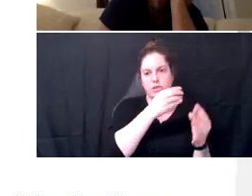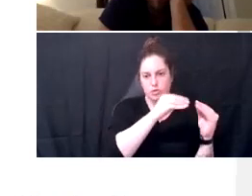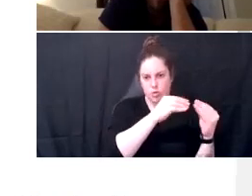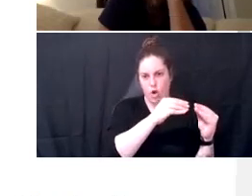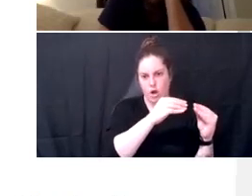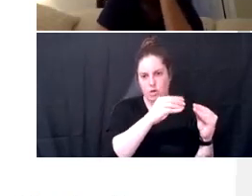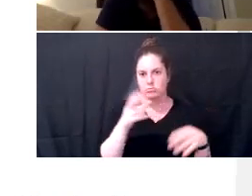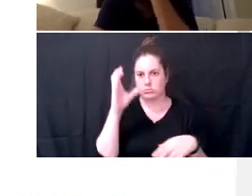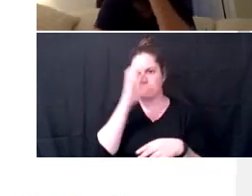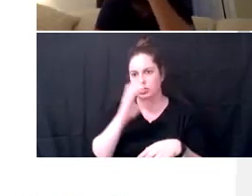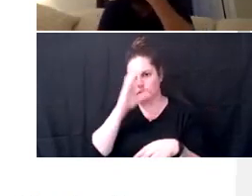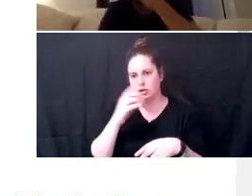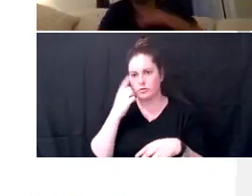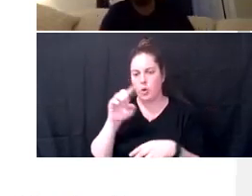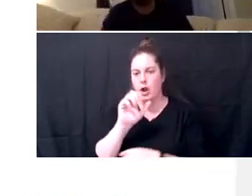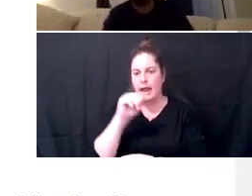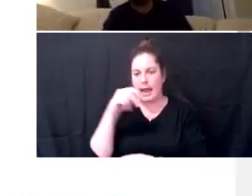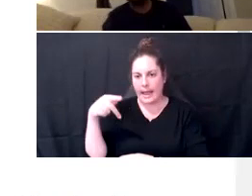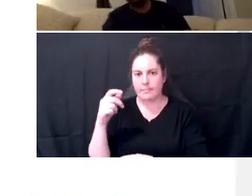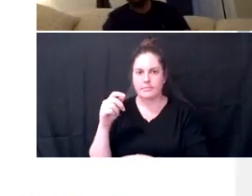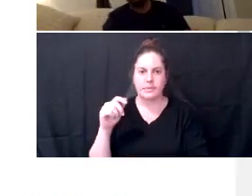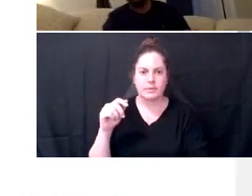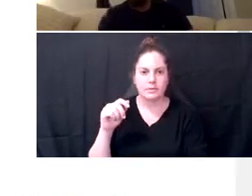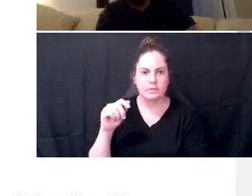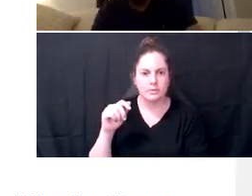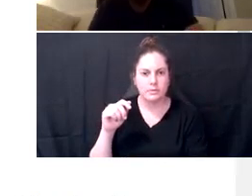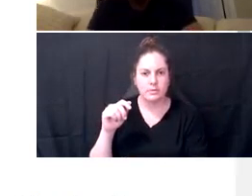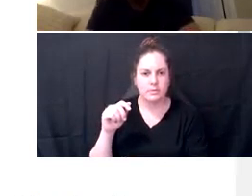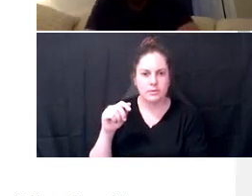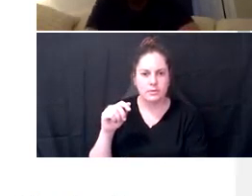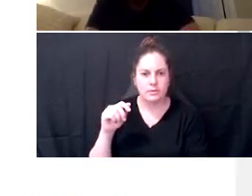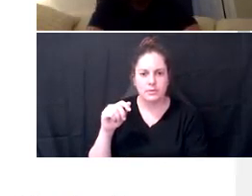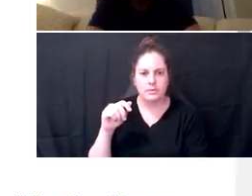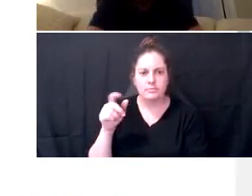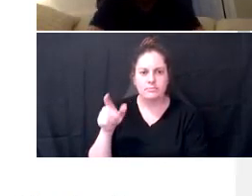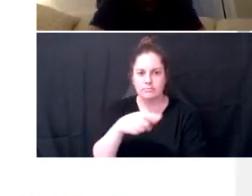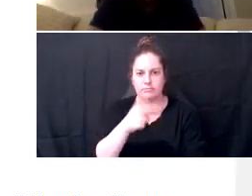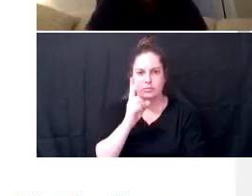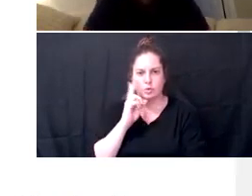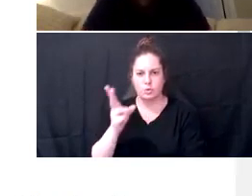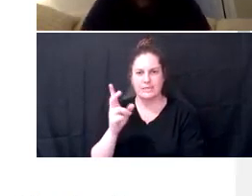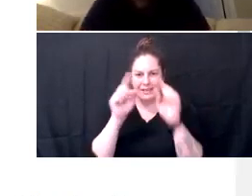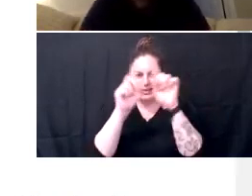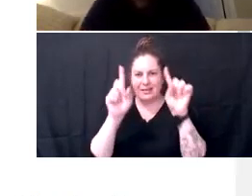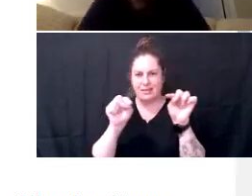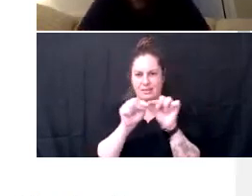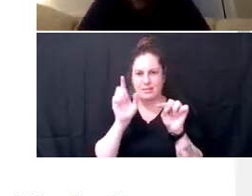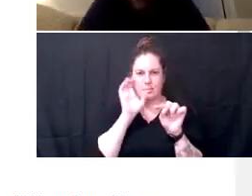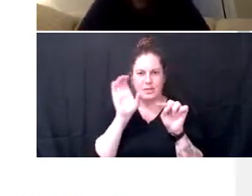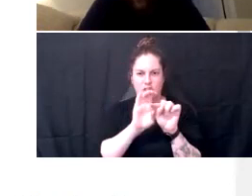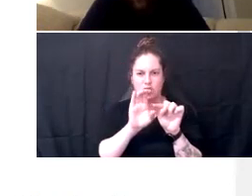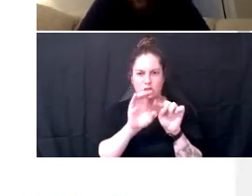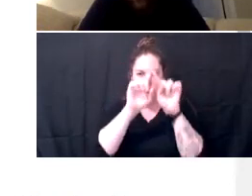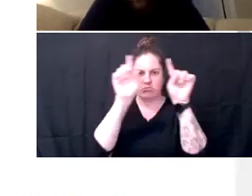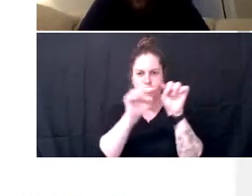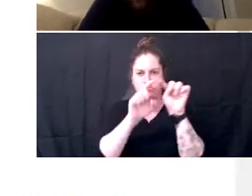ARXIV in the either of these, you'll see this logo. That's how you know you found the right